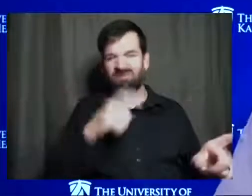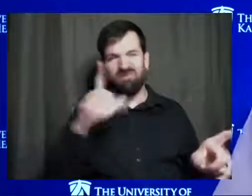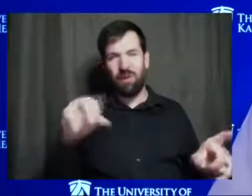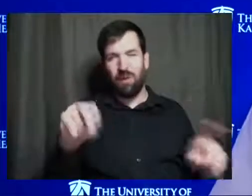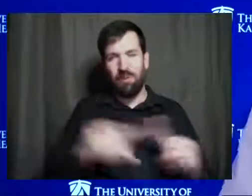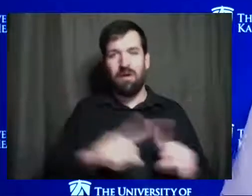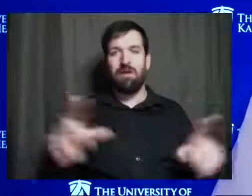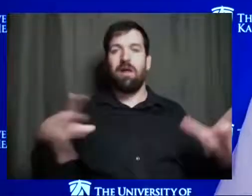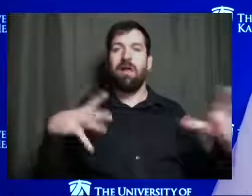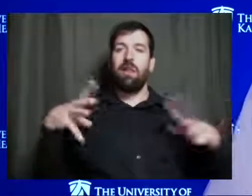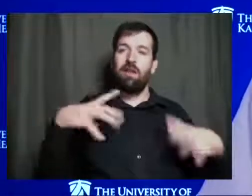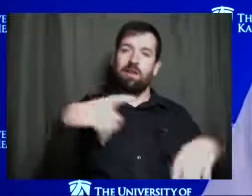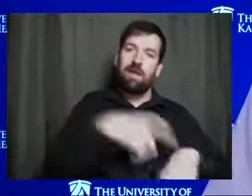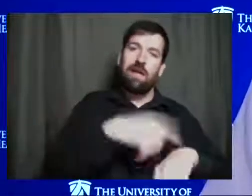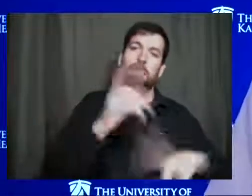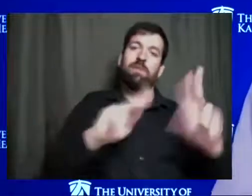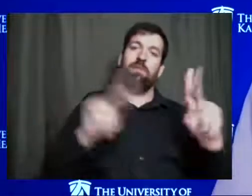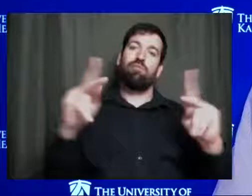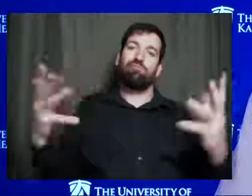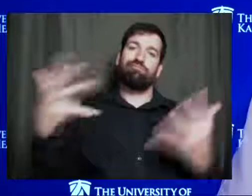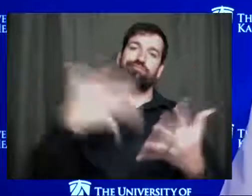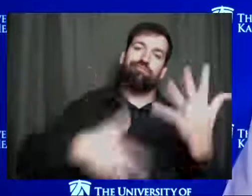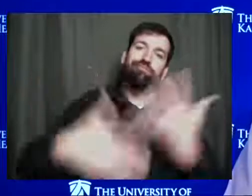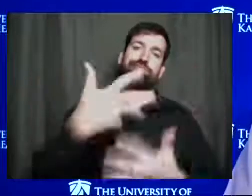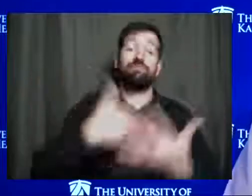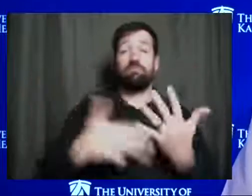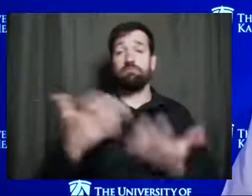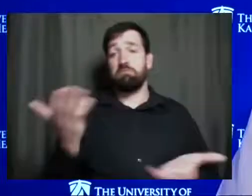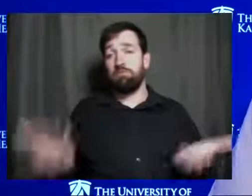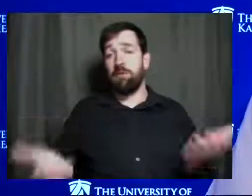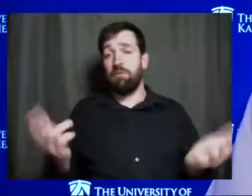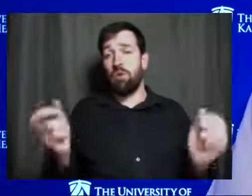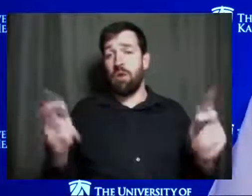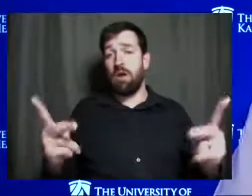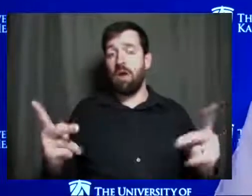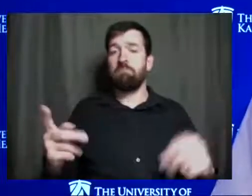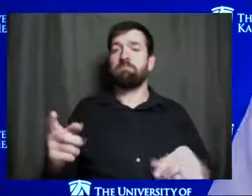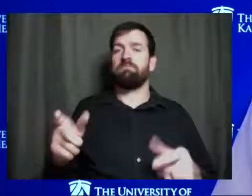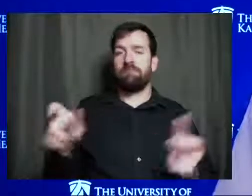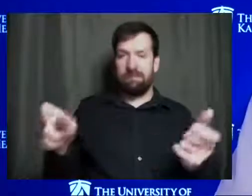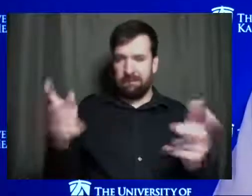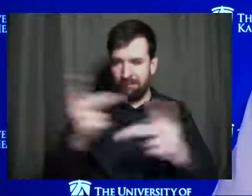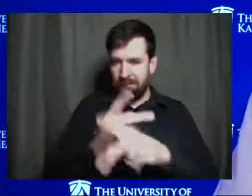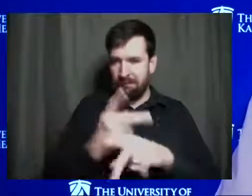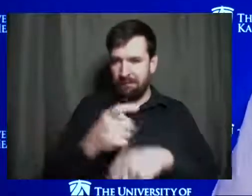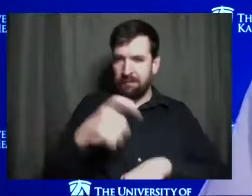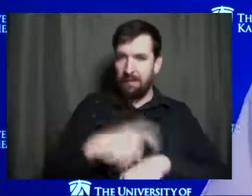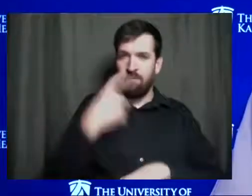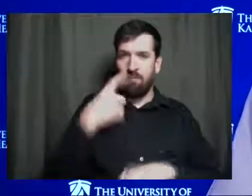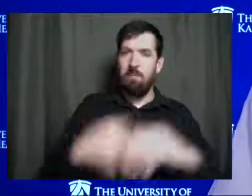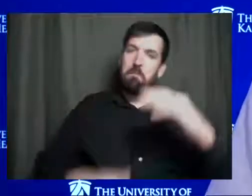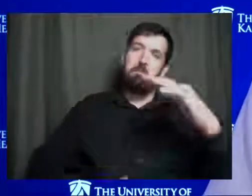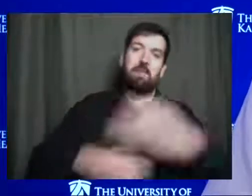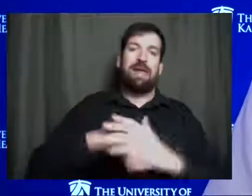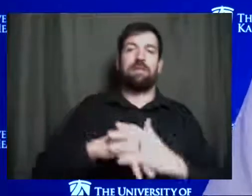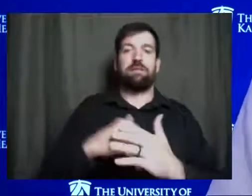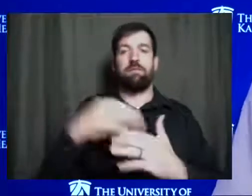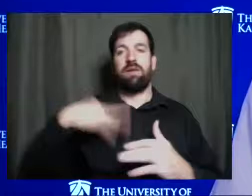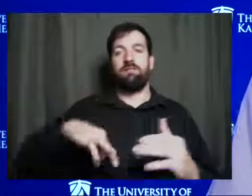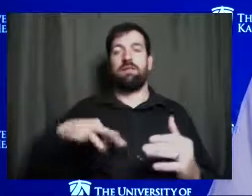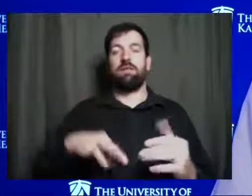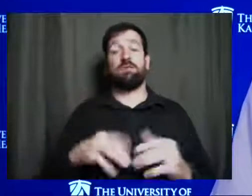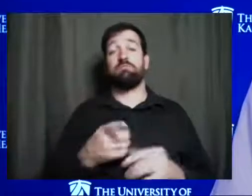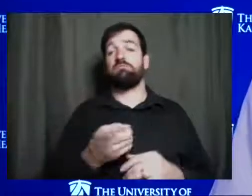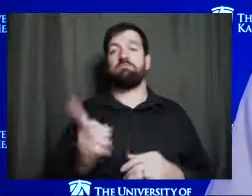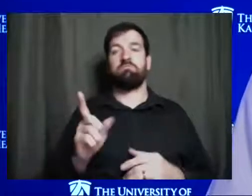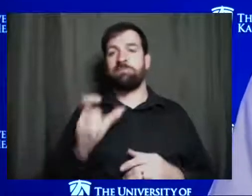and people are gathering, it may be okay to start timing that in that way to help provide maximal benefit and protection so that you may not spread it